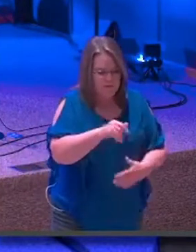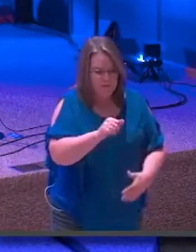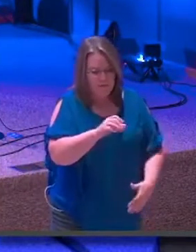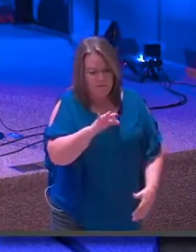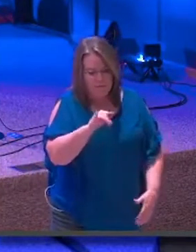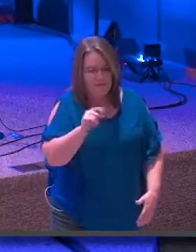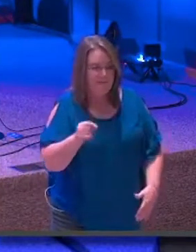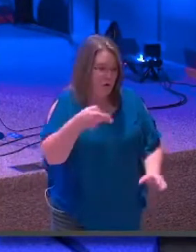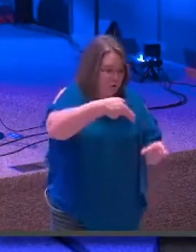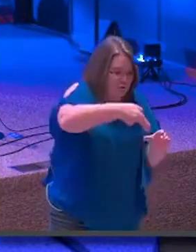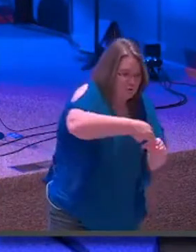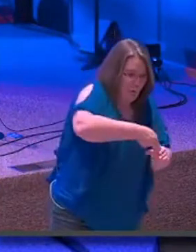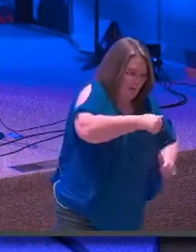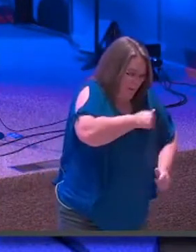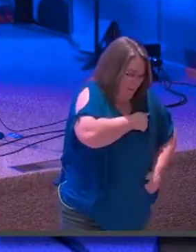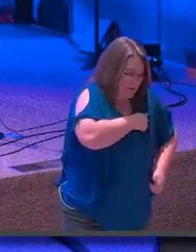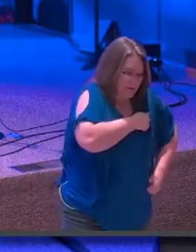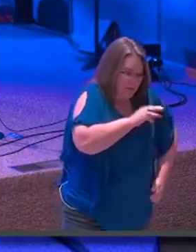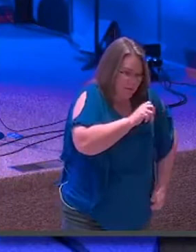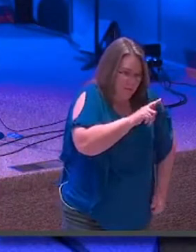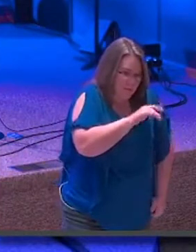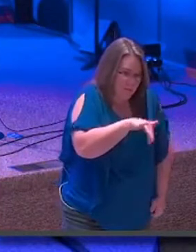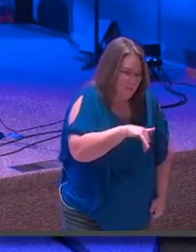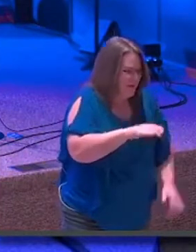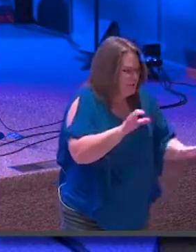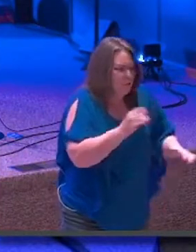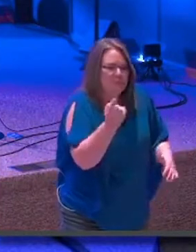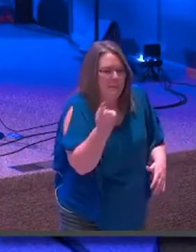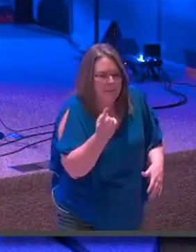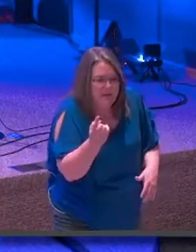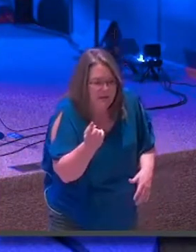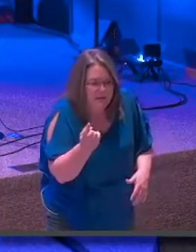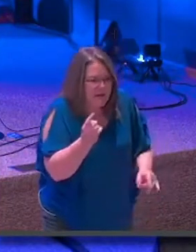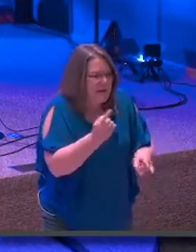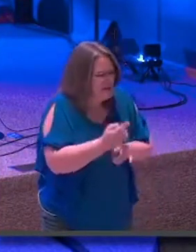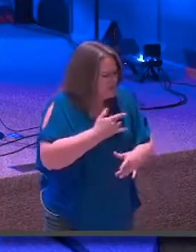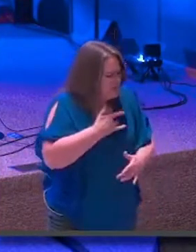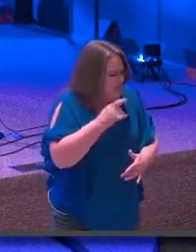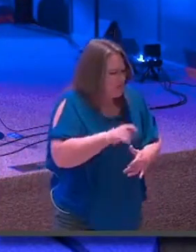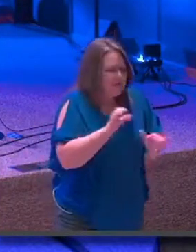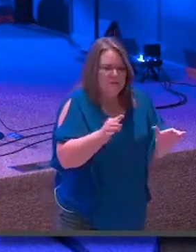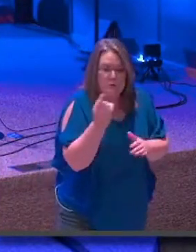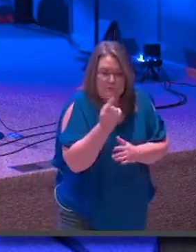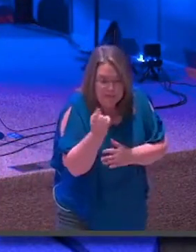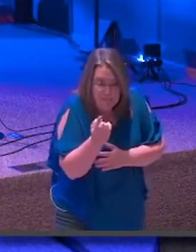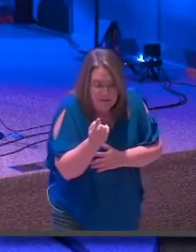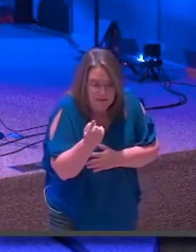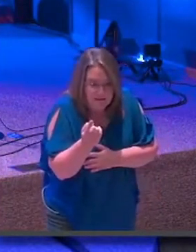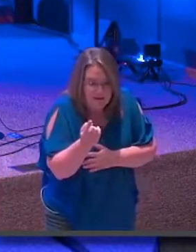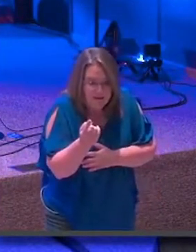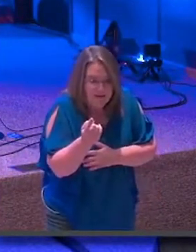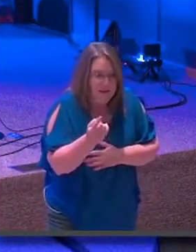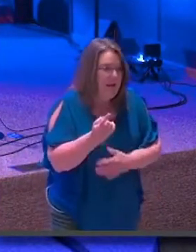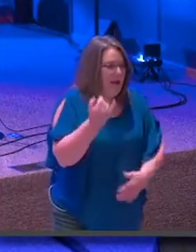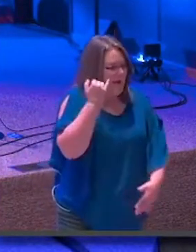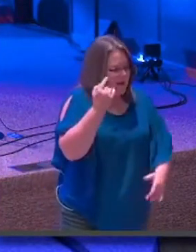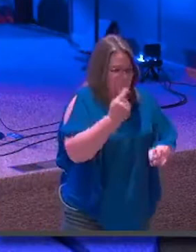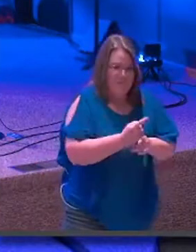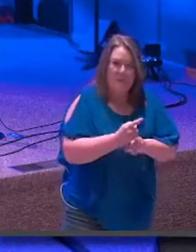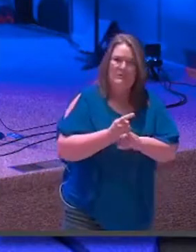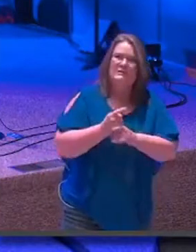military to do something. It just felt like he had to do something. And my God, if we would just pay attention to